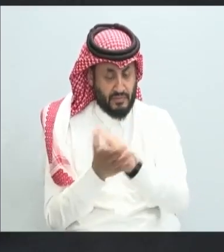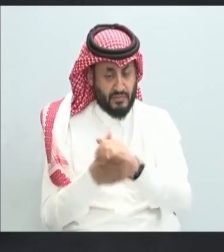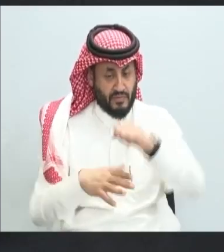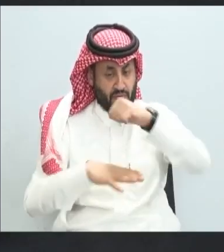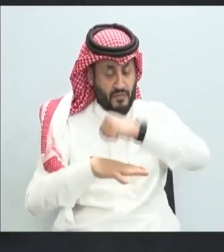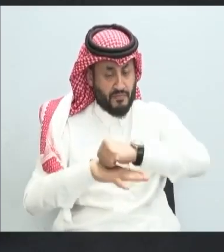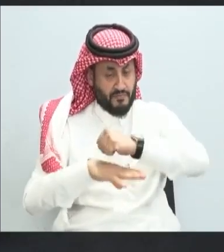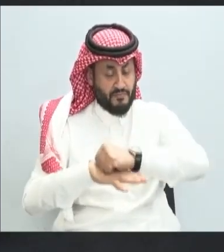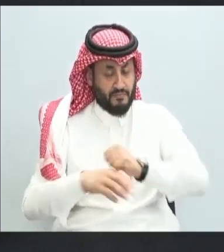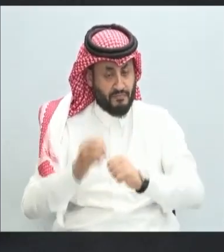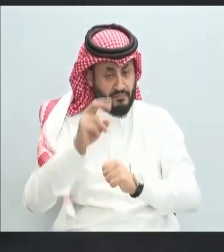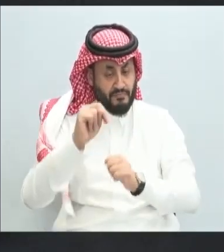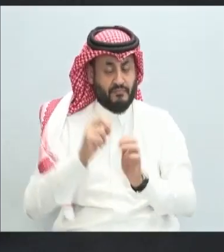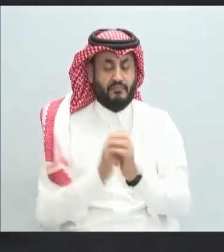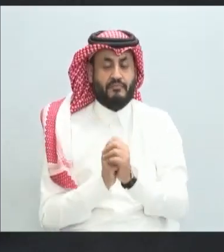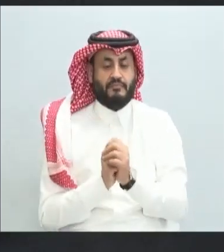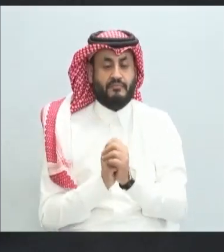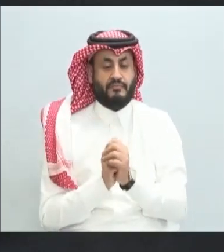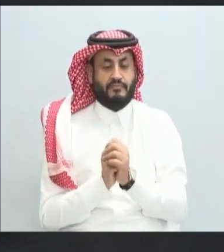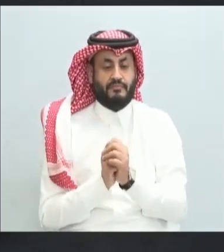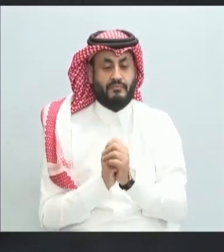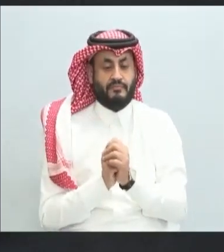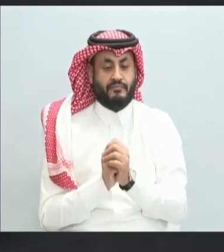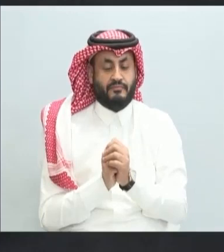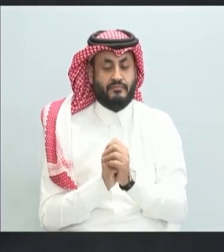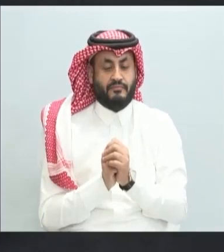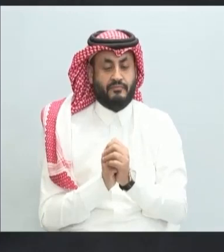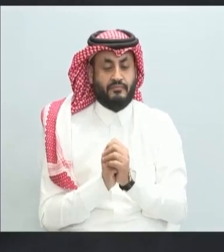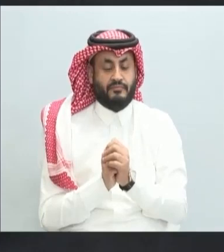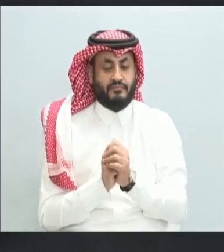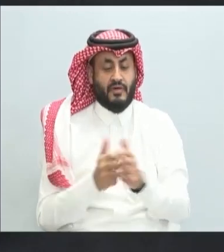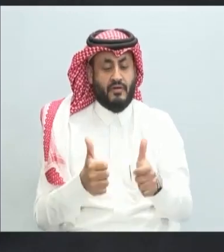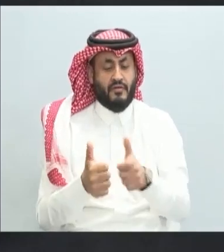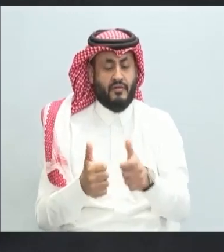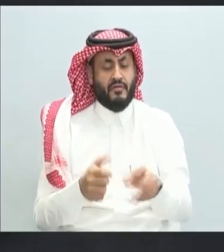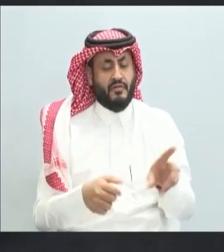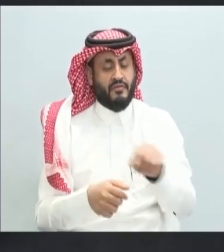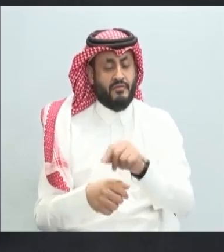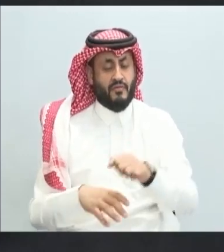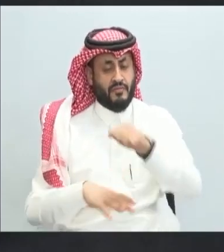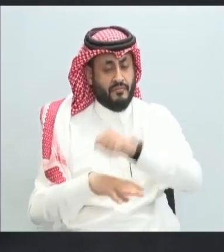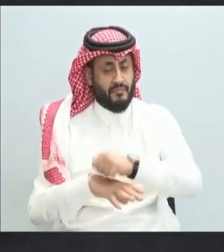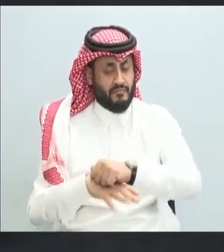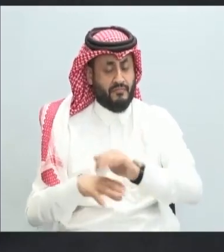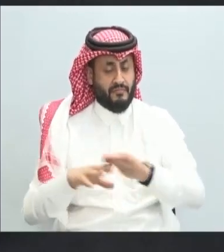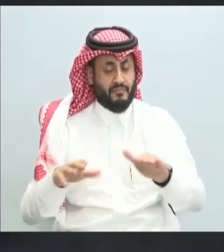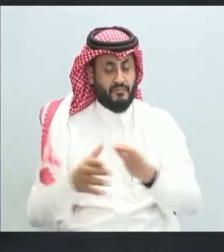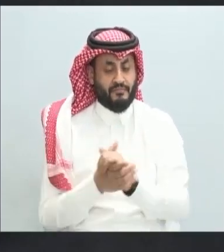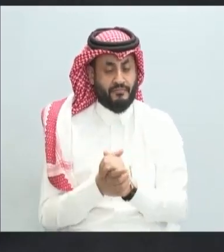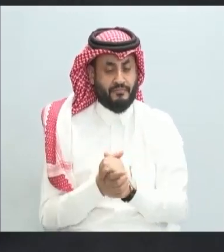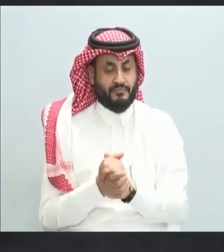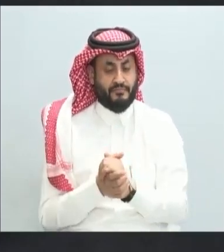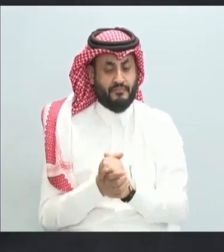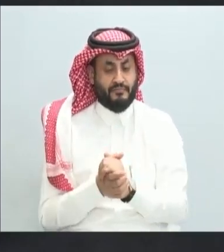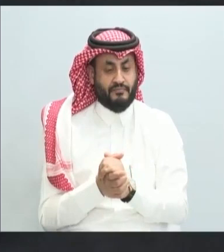My laptop is on the desk. And the computer games also on the desk as